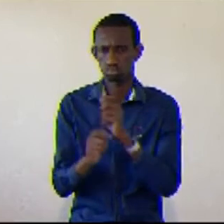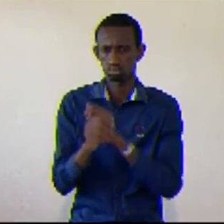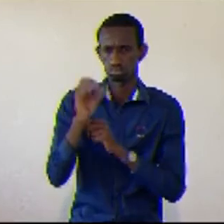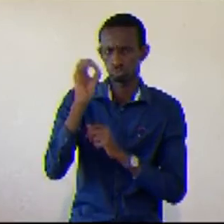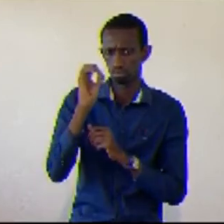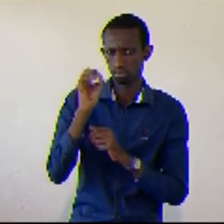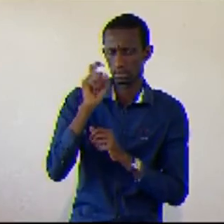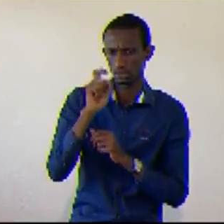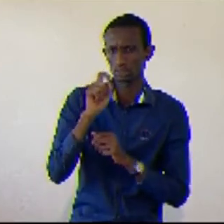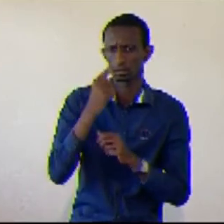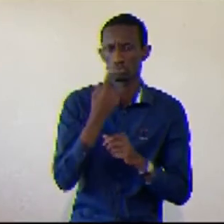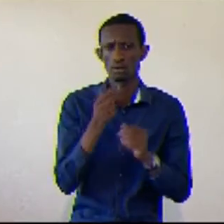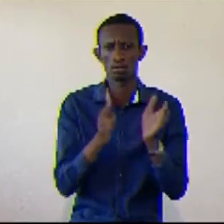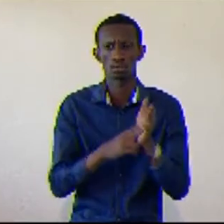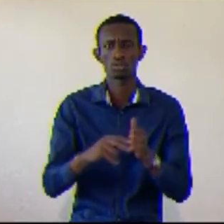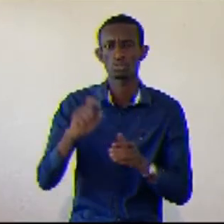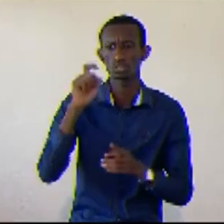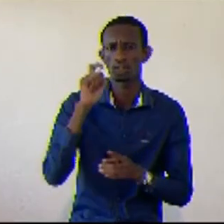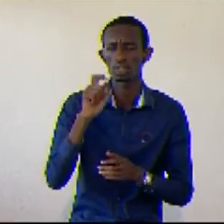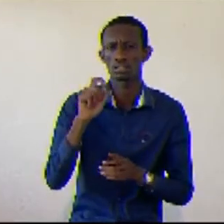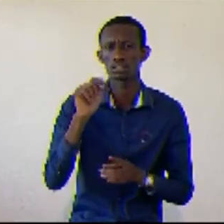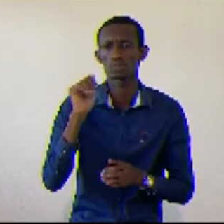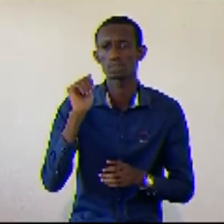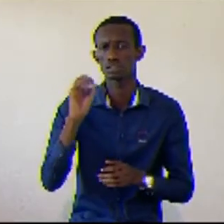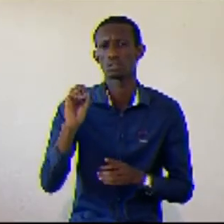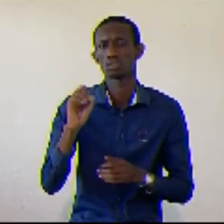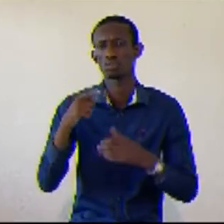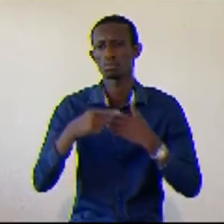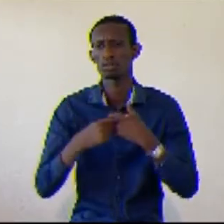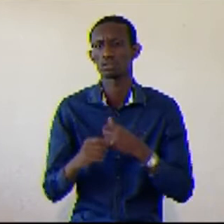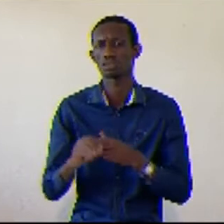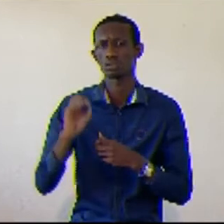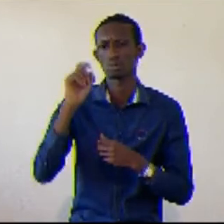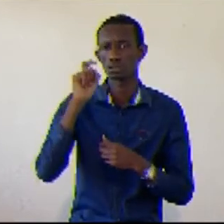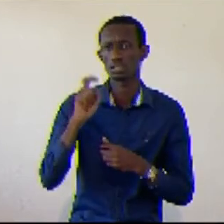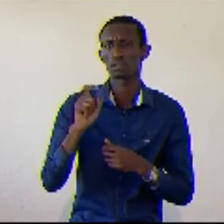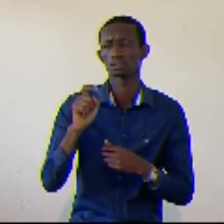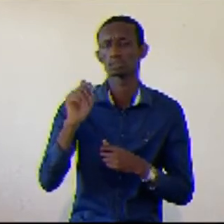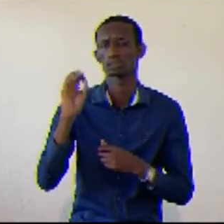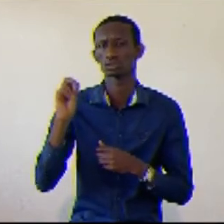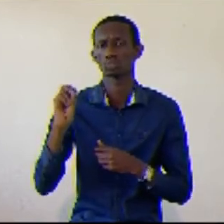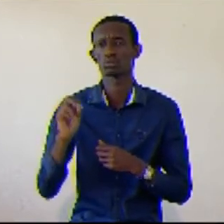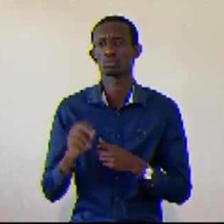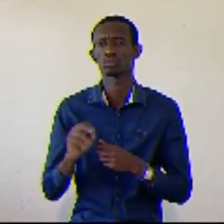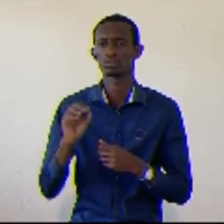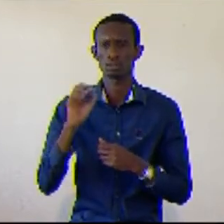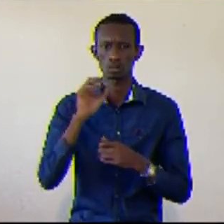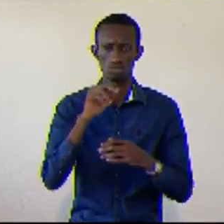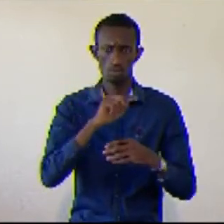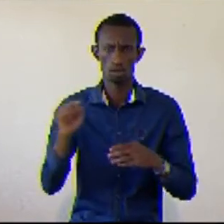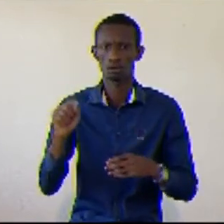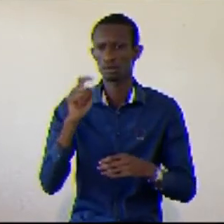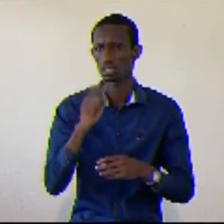x1, which is equal to x naught minus f of x naught divided by f derivative of x naught,